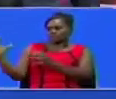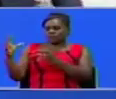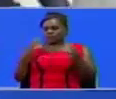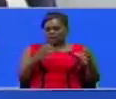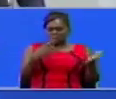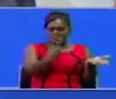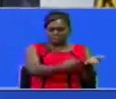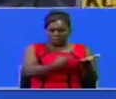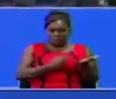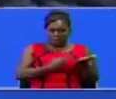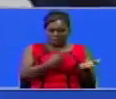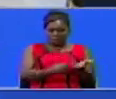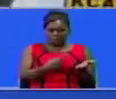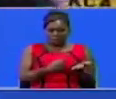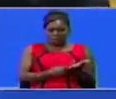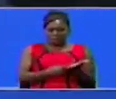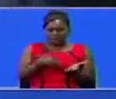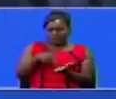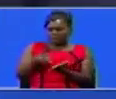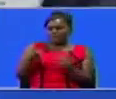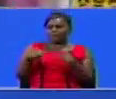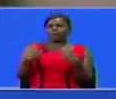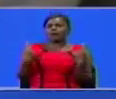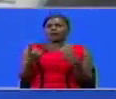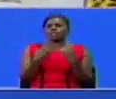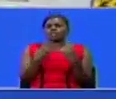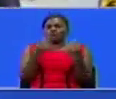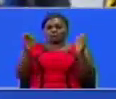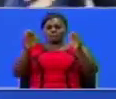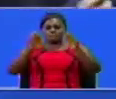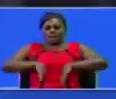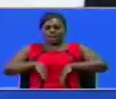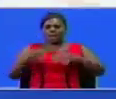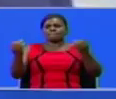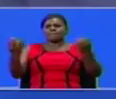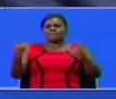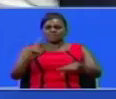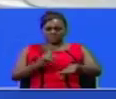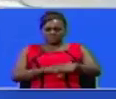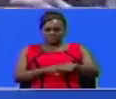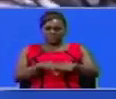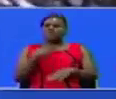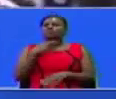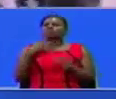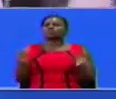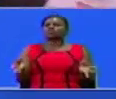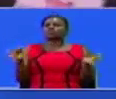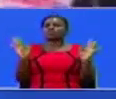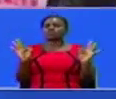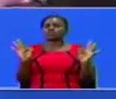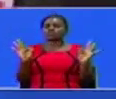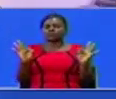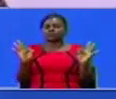in negotiations over the doctors' pay dispute. Talks which have collapsed on several occasions as union officials